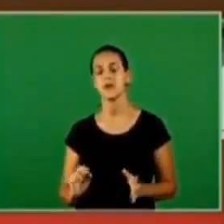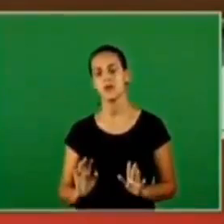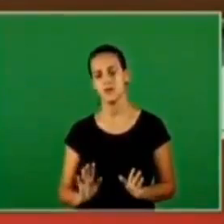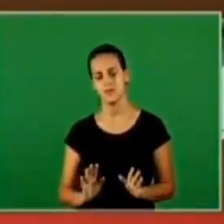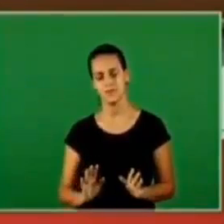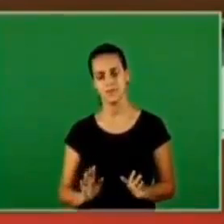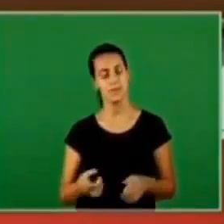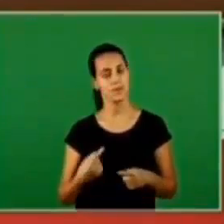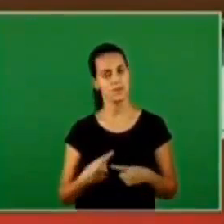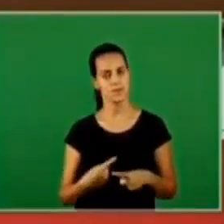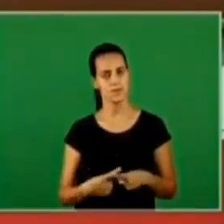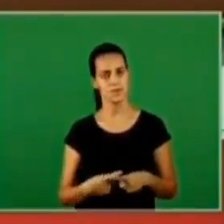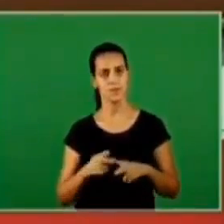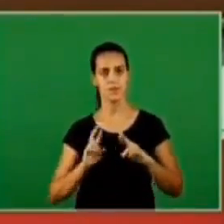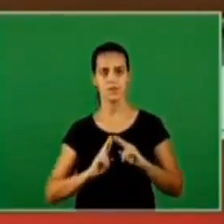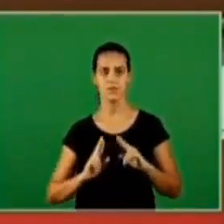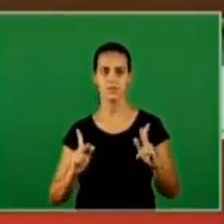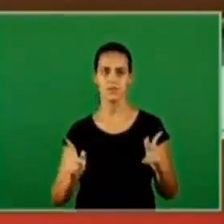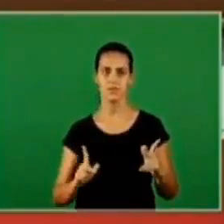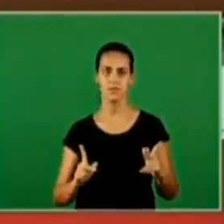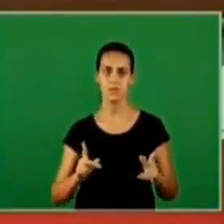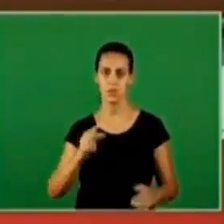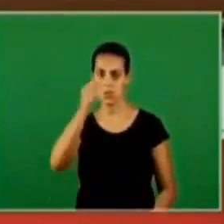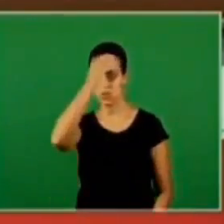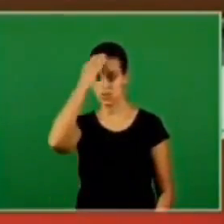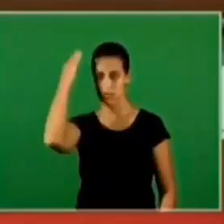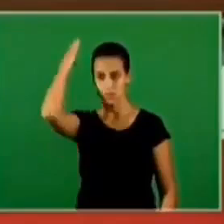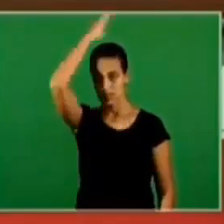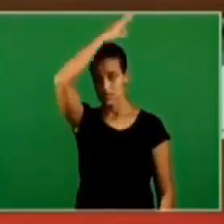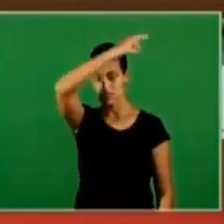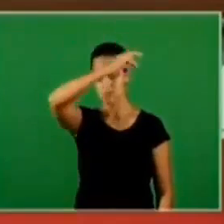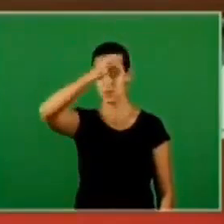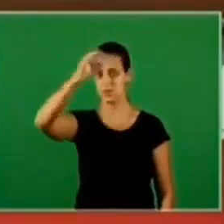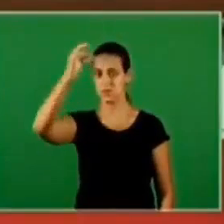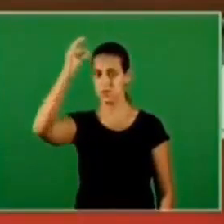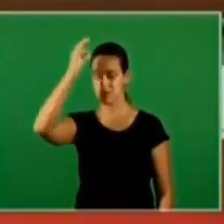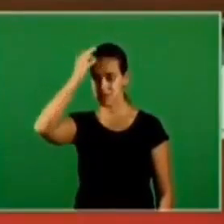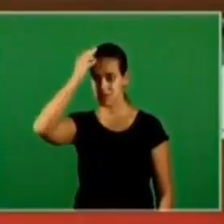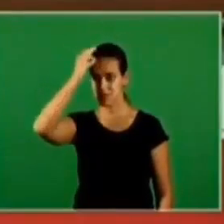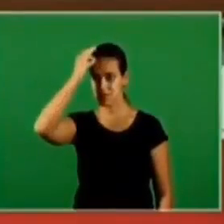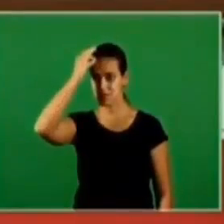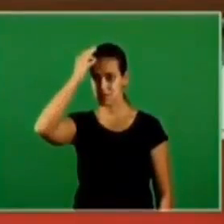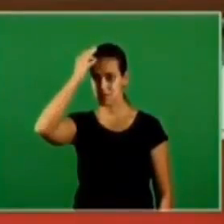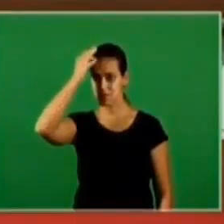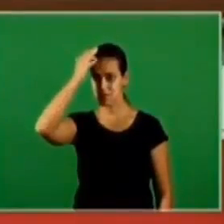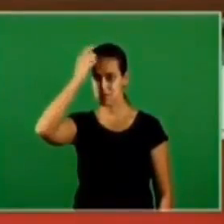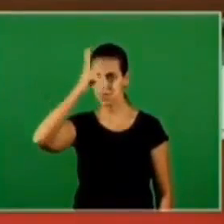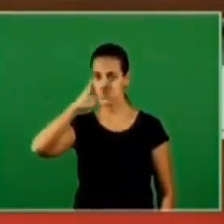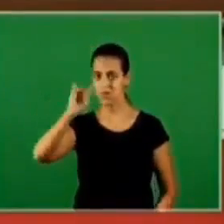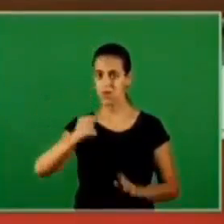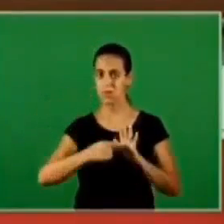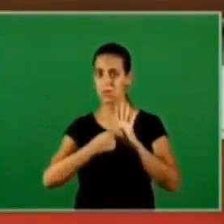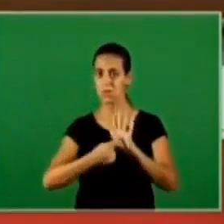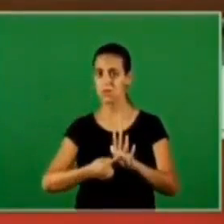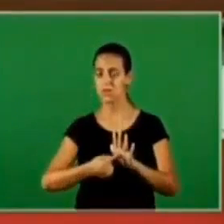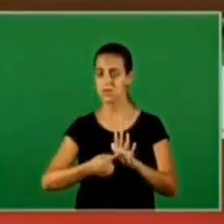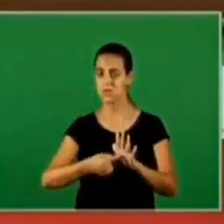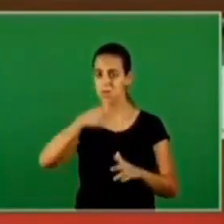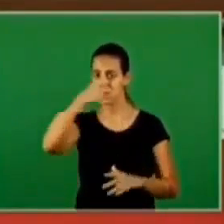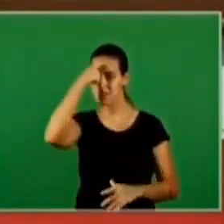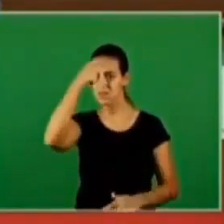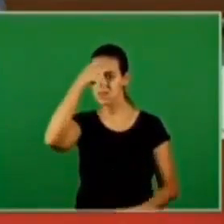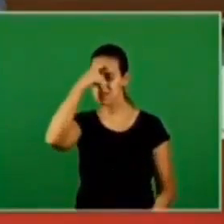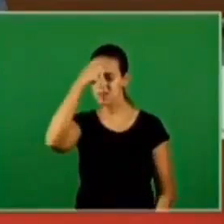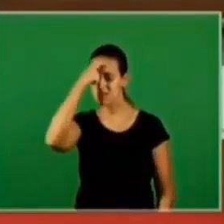gospel. So the difference is the following, is that the Holy Spirit, you place your